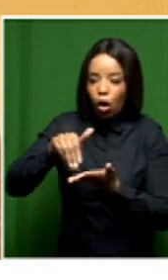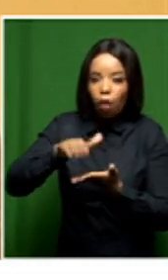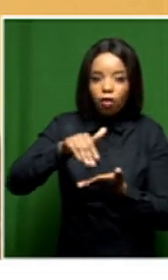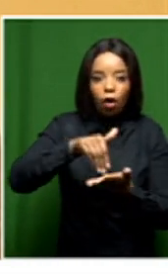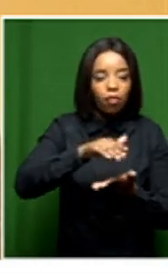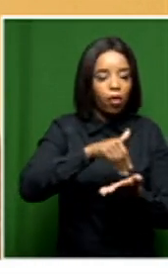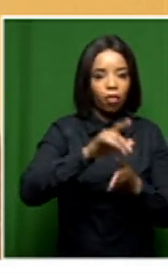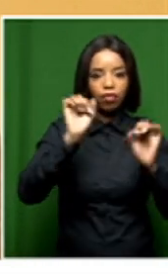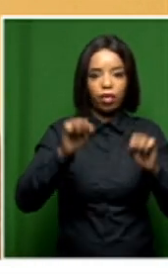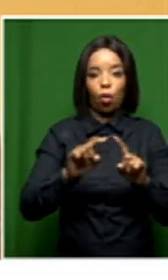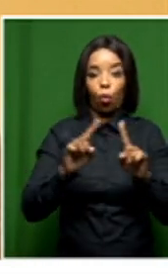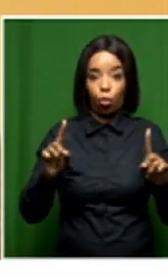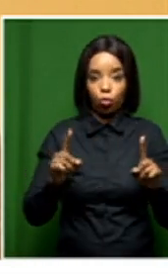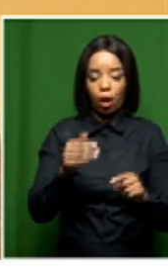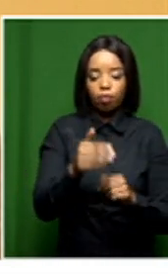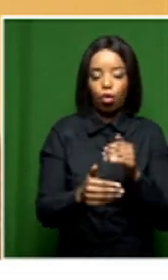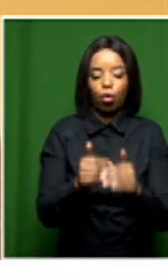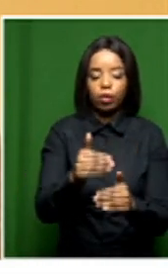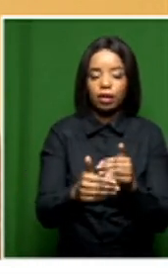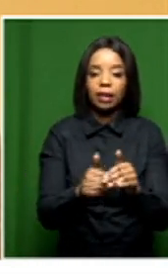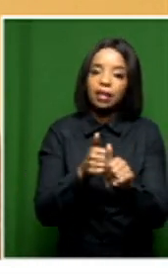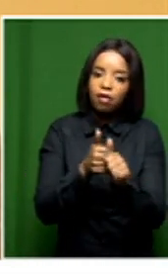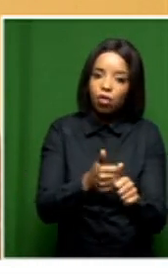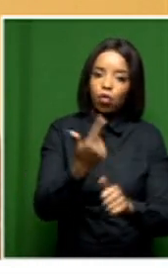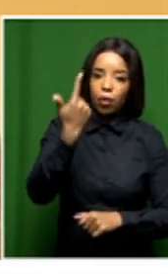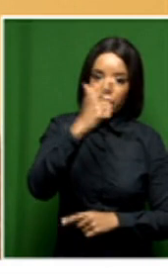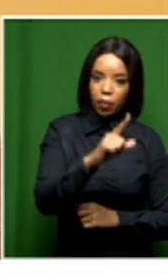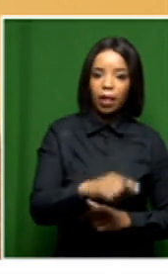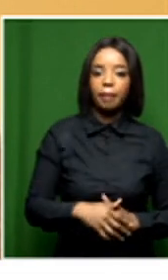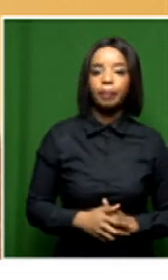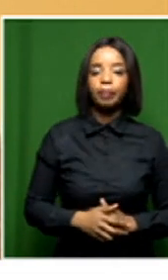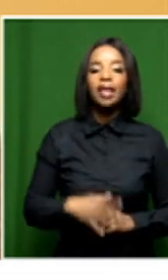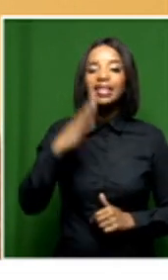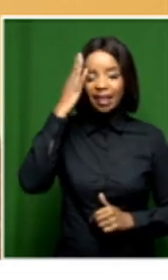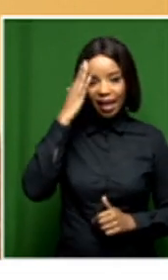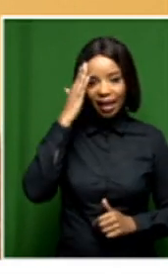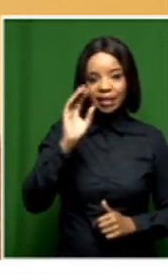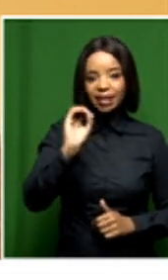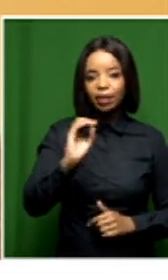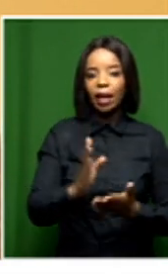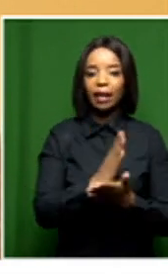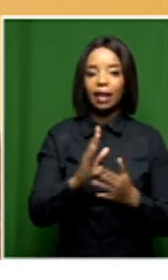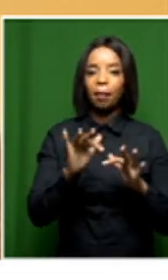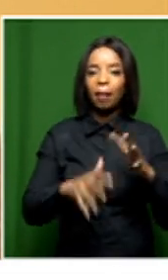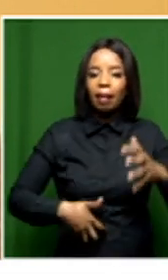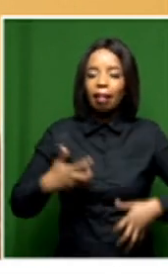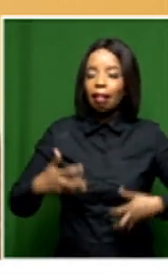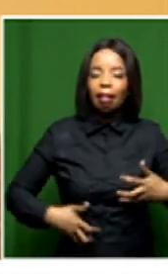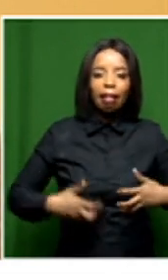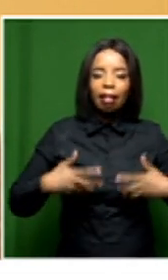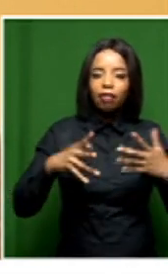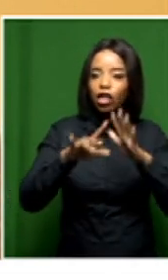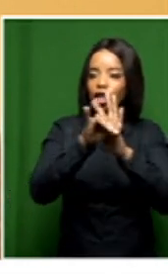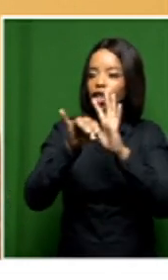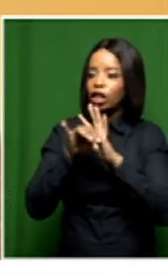follow the due process. We know that there will be frustration that these people have been identified. But